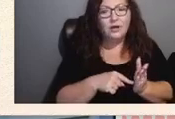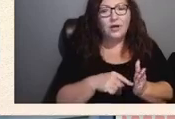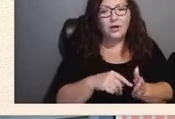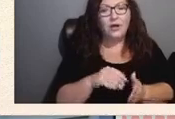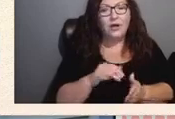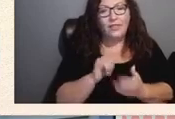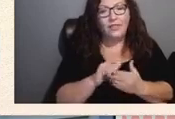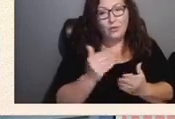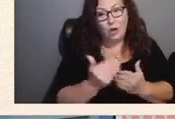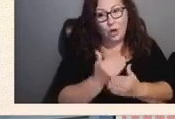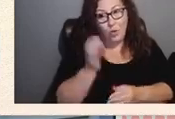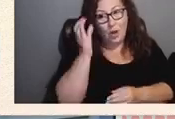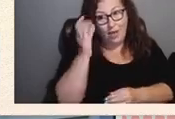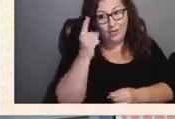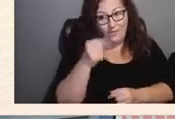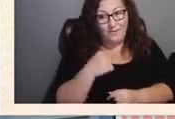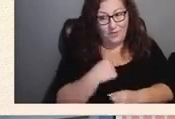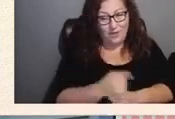me.